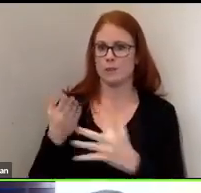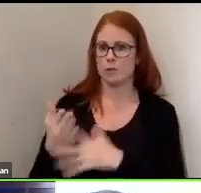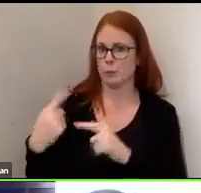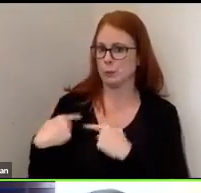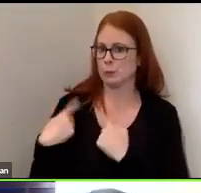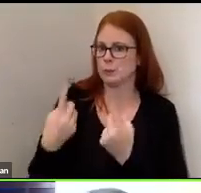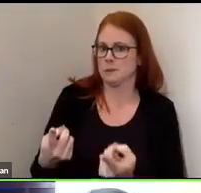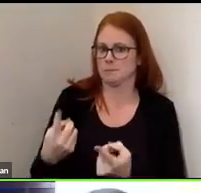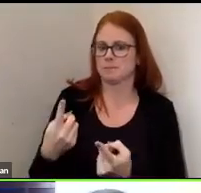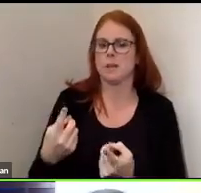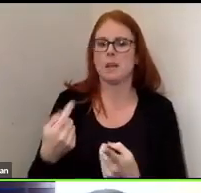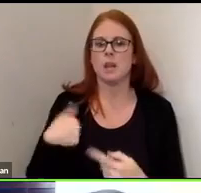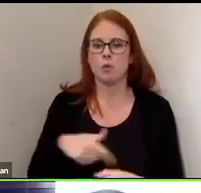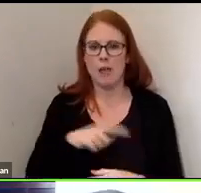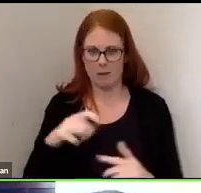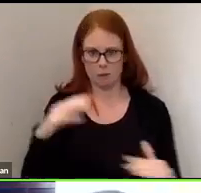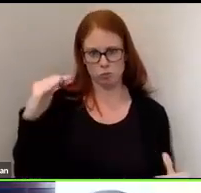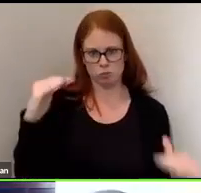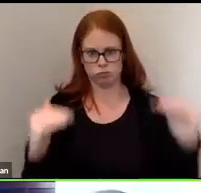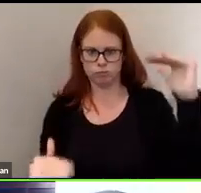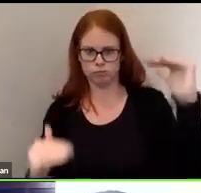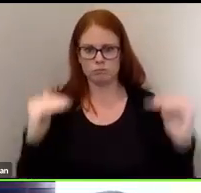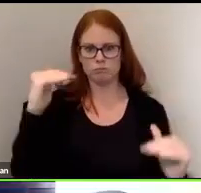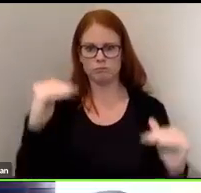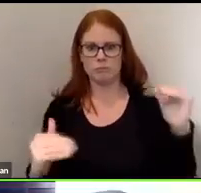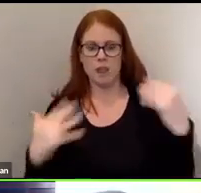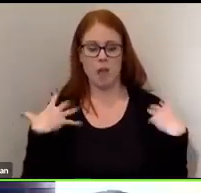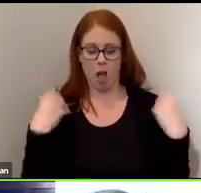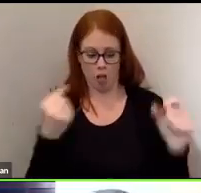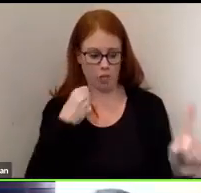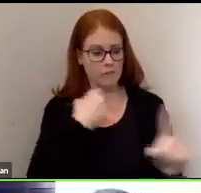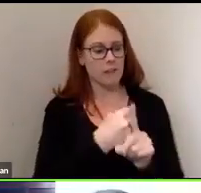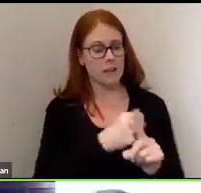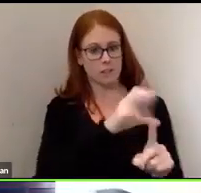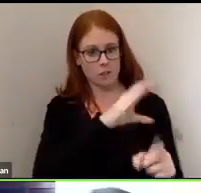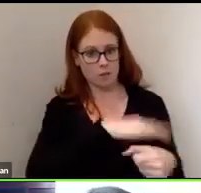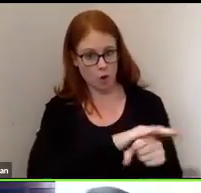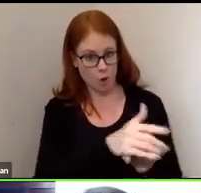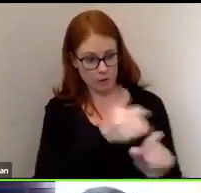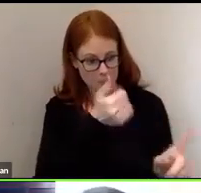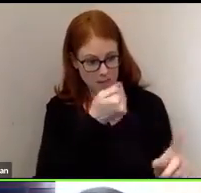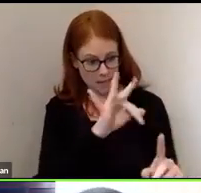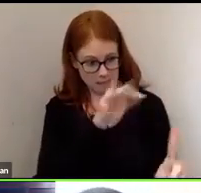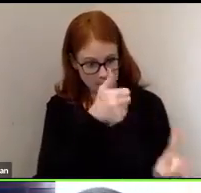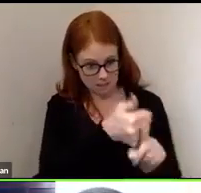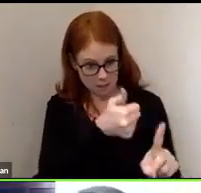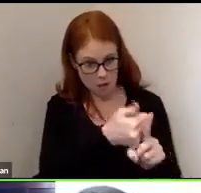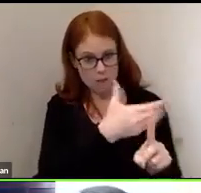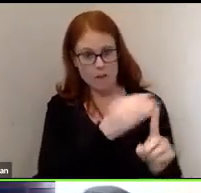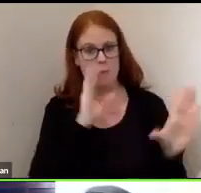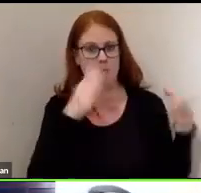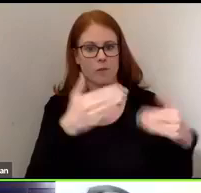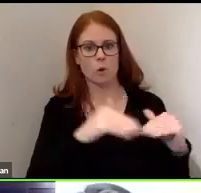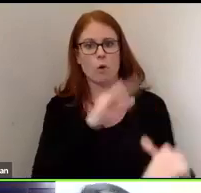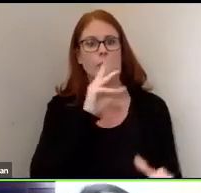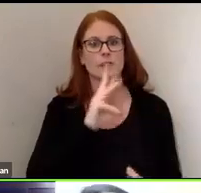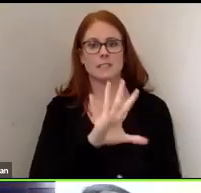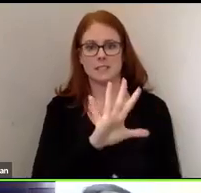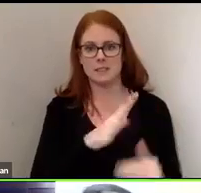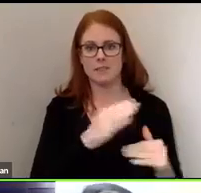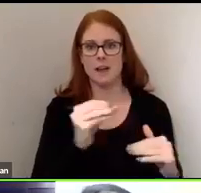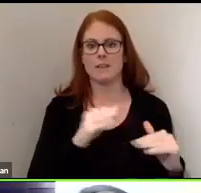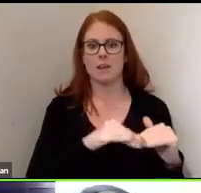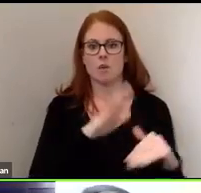We have to really weigh the health effects of COVID, the disease itself, and that's why we focus on those over 65 and over